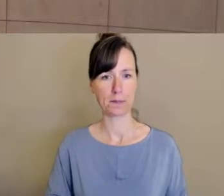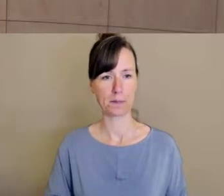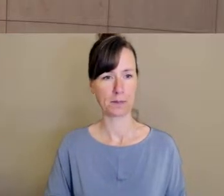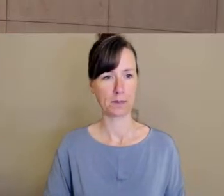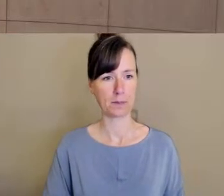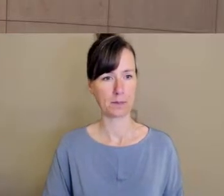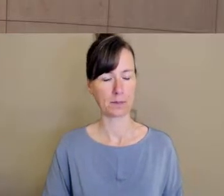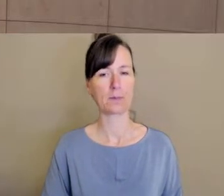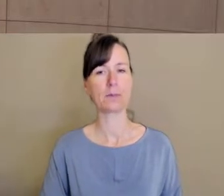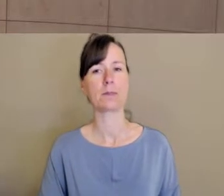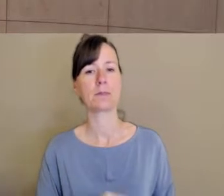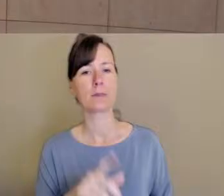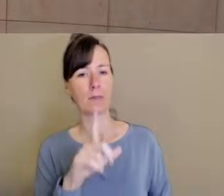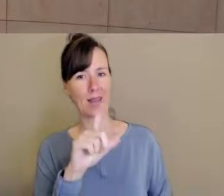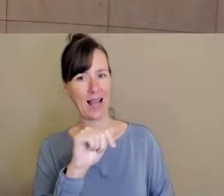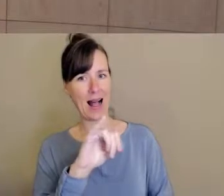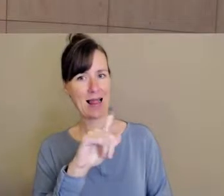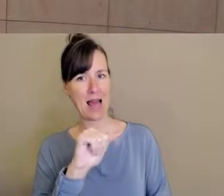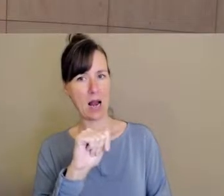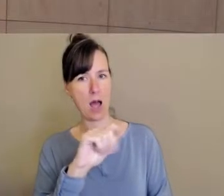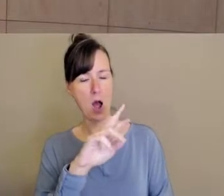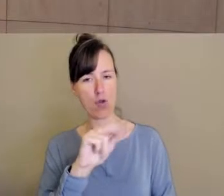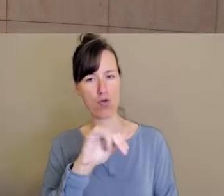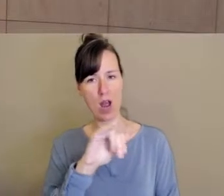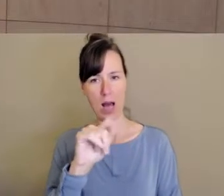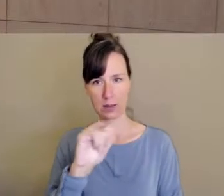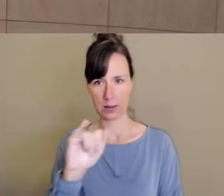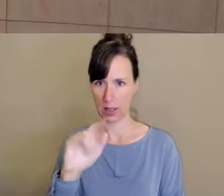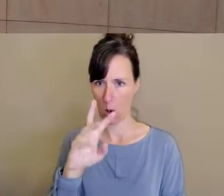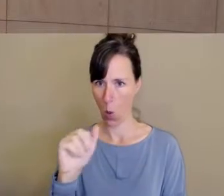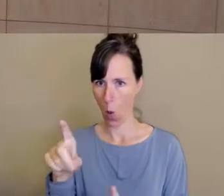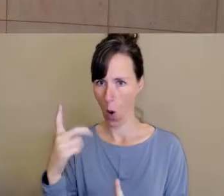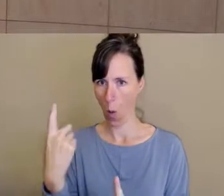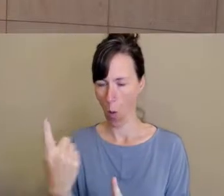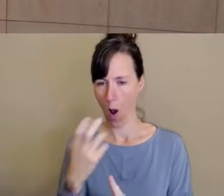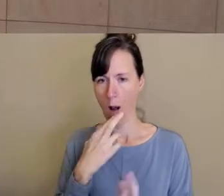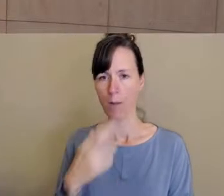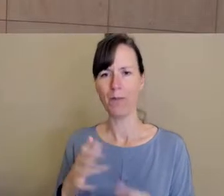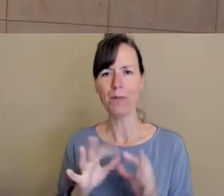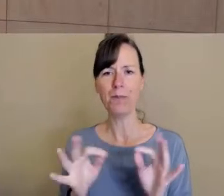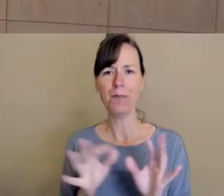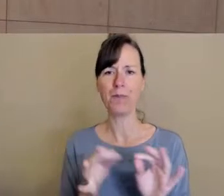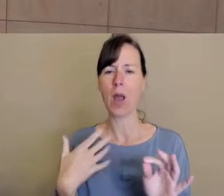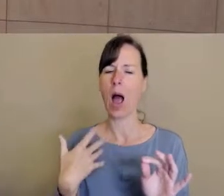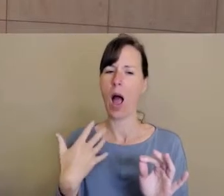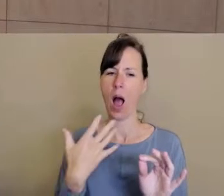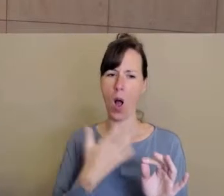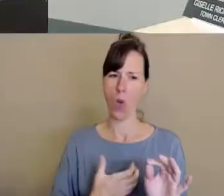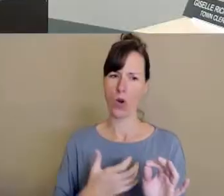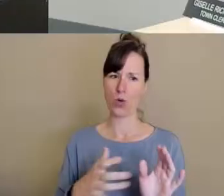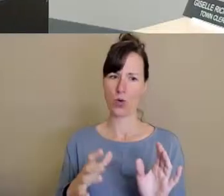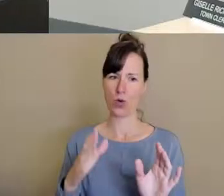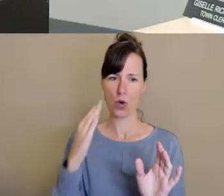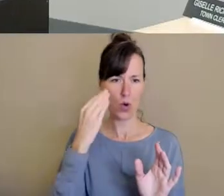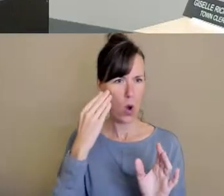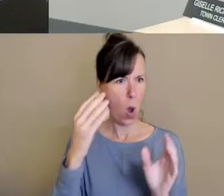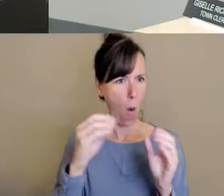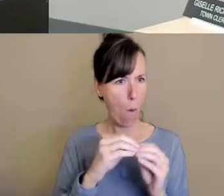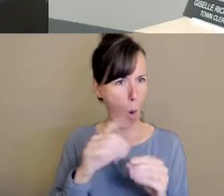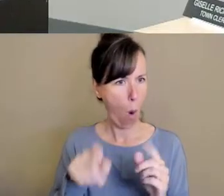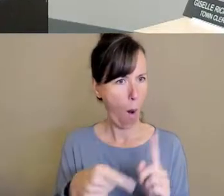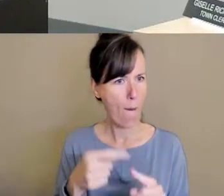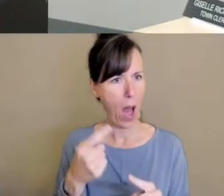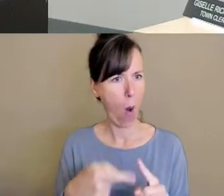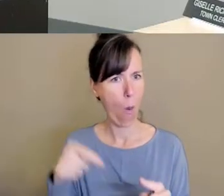Leila Riazi, Ward 1. I just really would have liked to have known more about what this is, and I'm very happy to hear it's grant